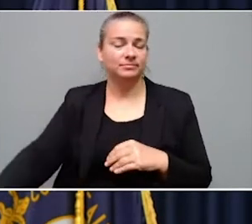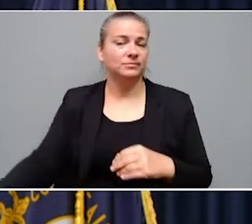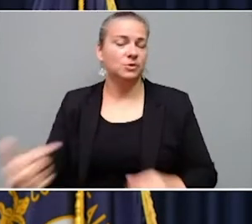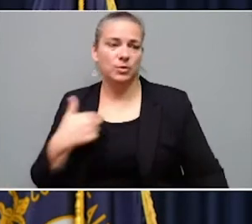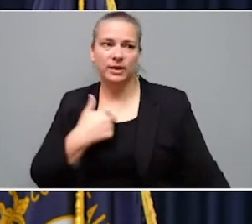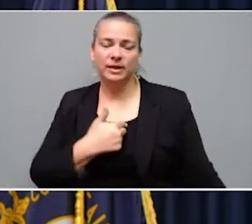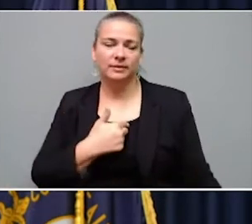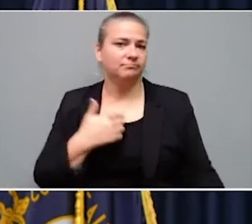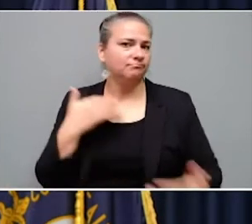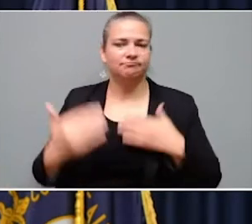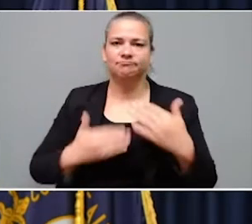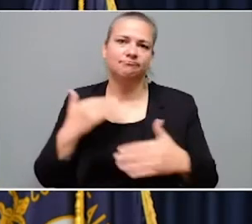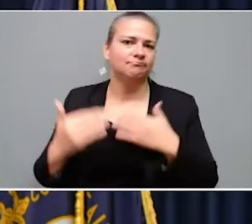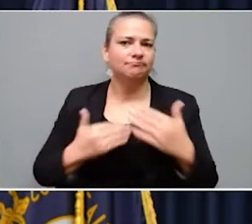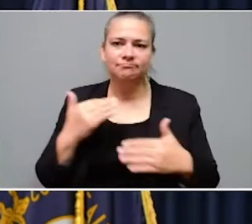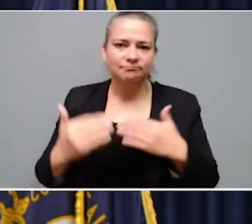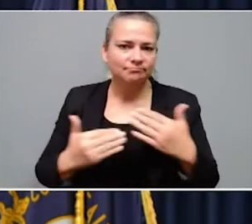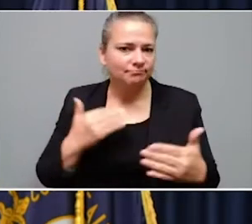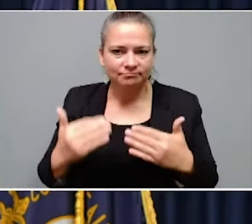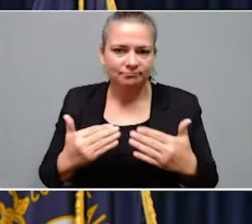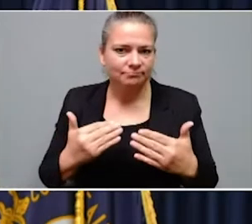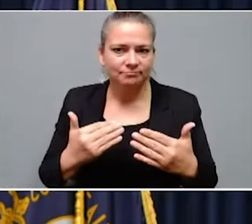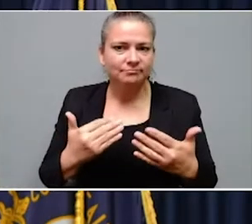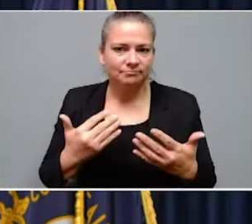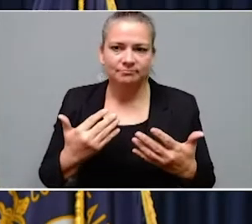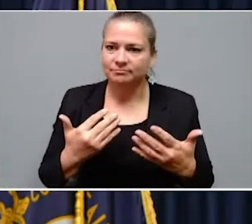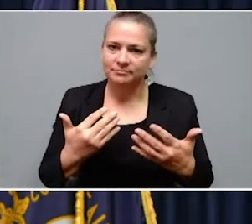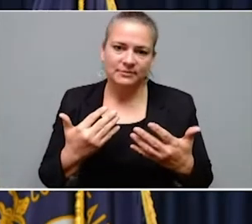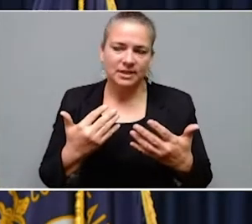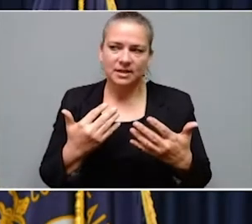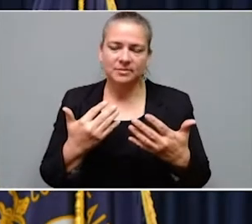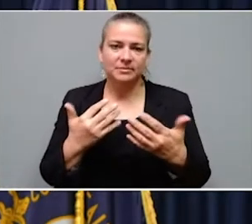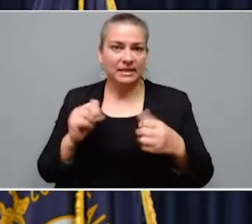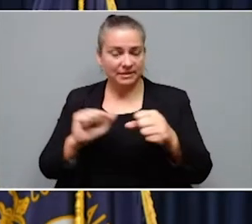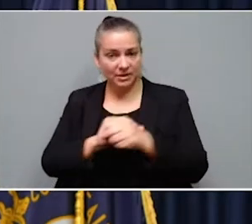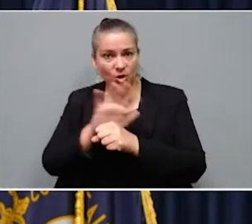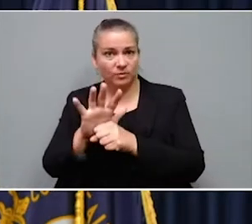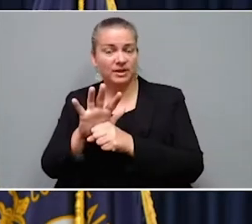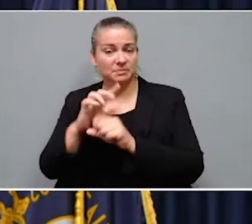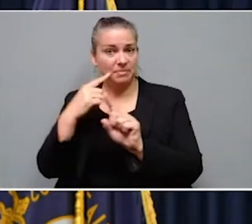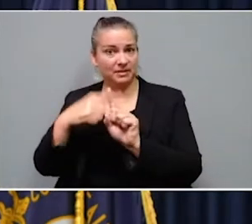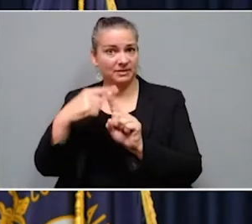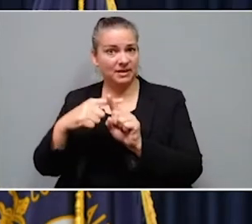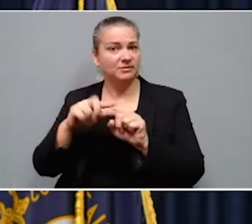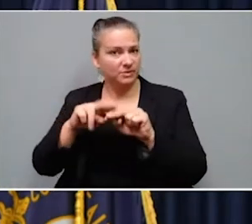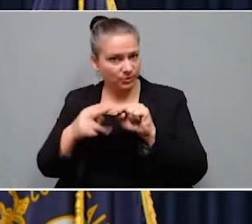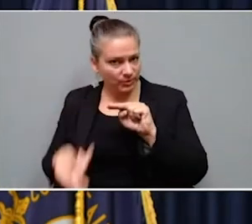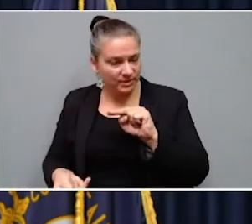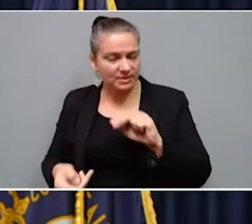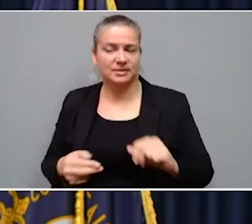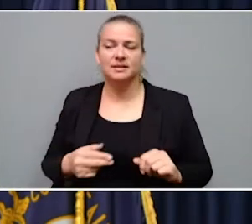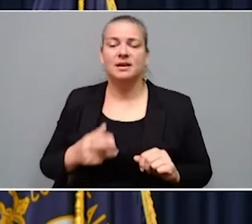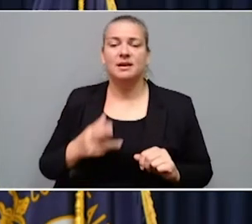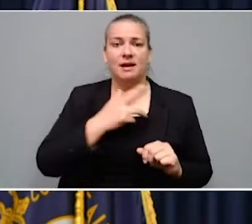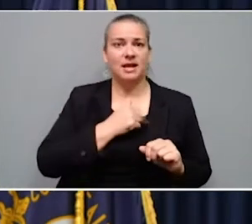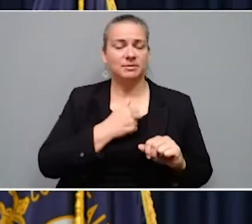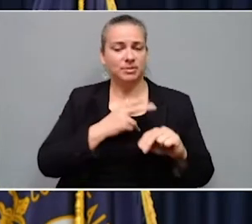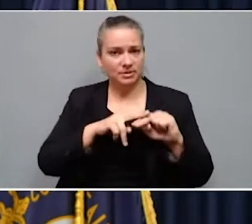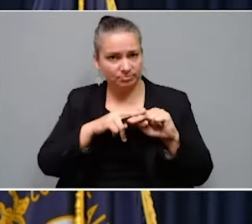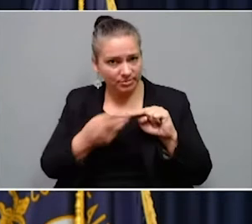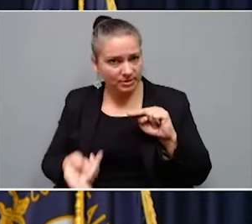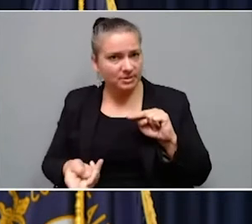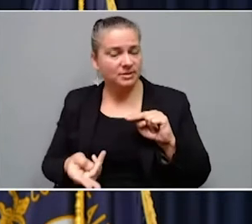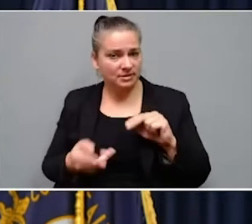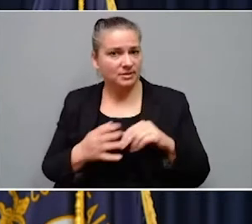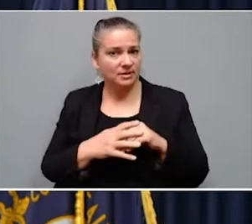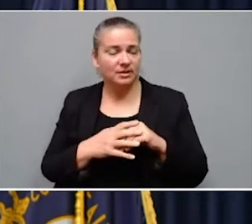the decrease in cases and in hospitalizations, ventilators and ICUs is significant. It